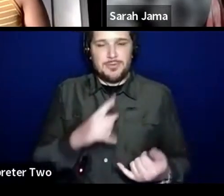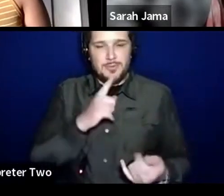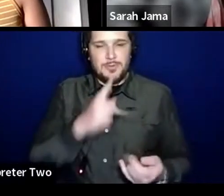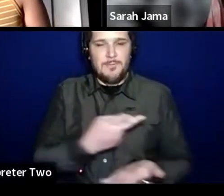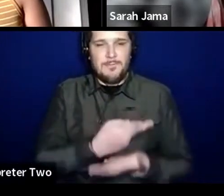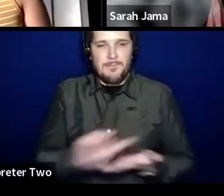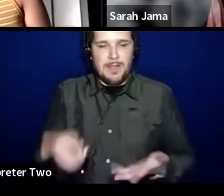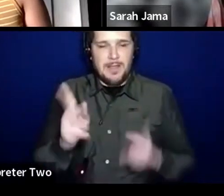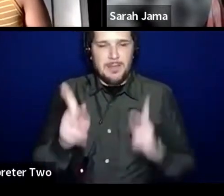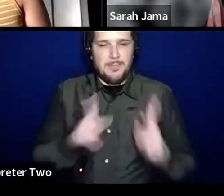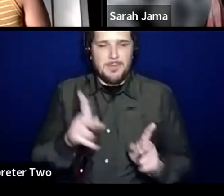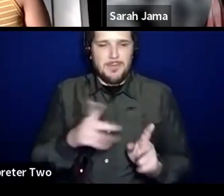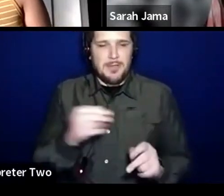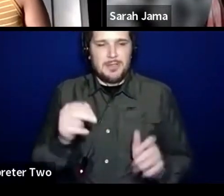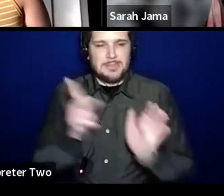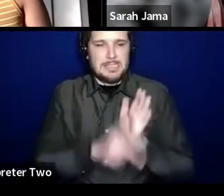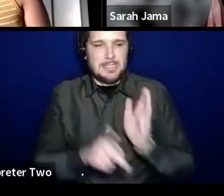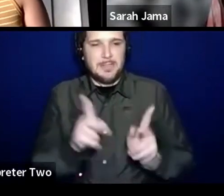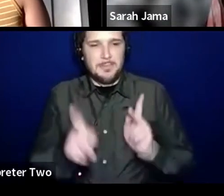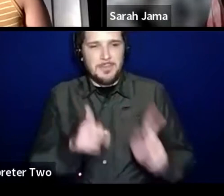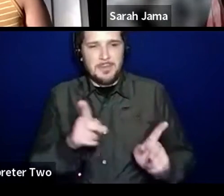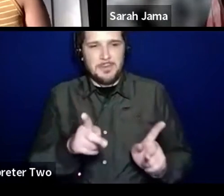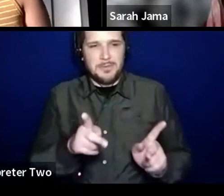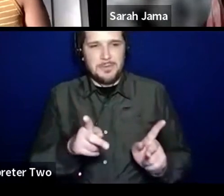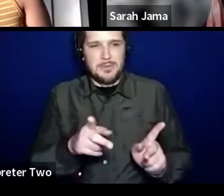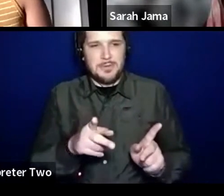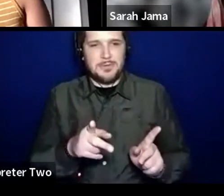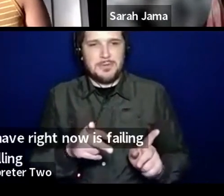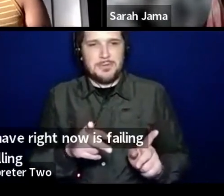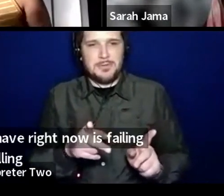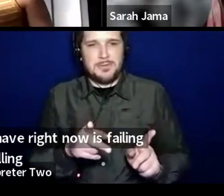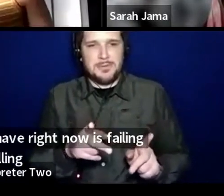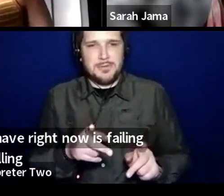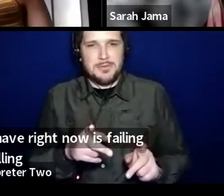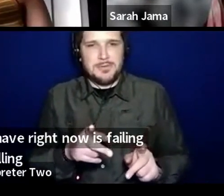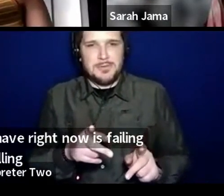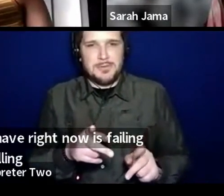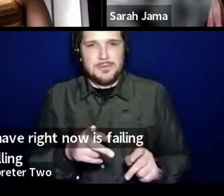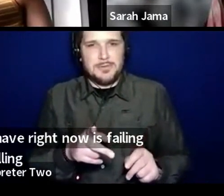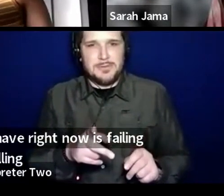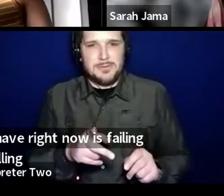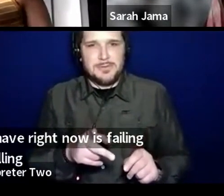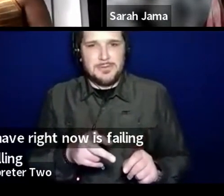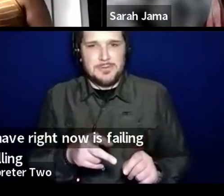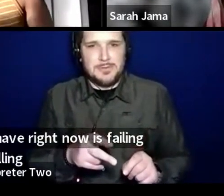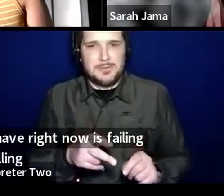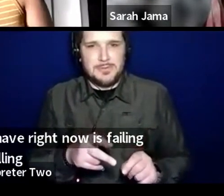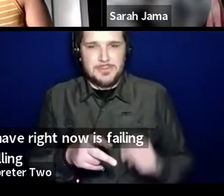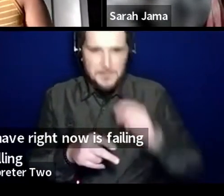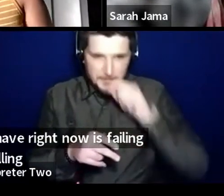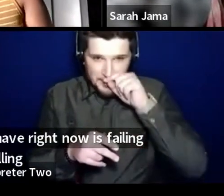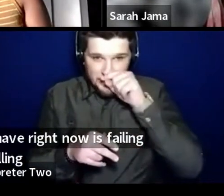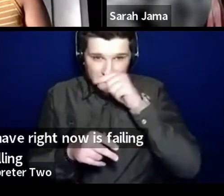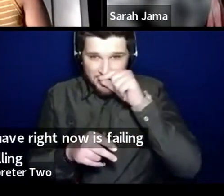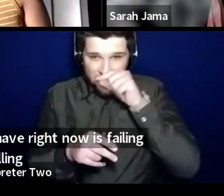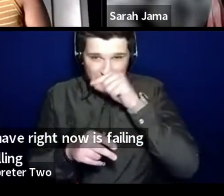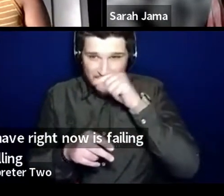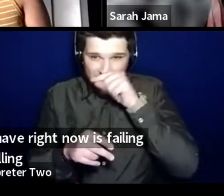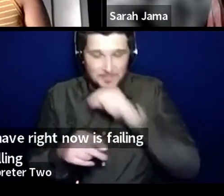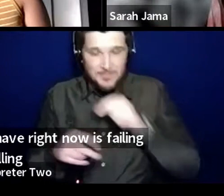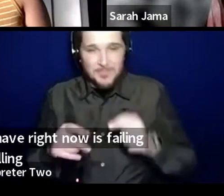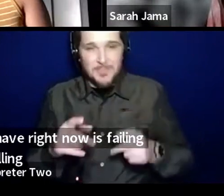people, and psychiatric suicides after institutionalization remain